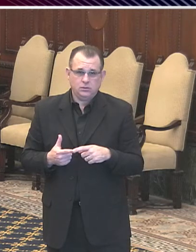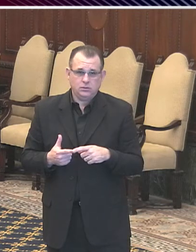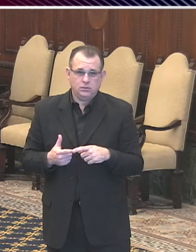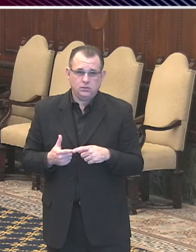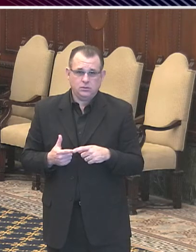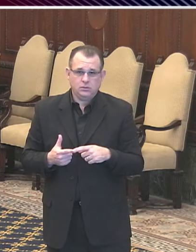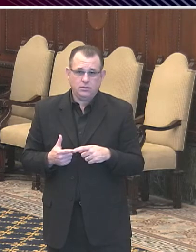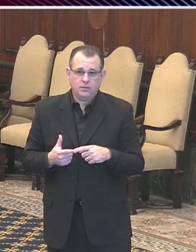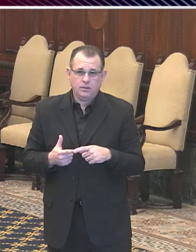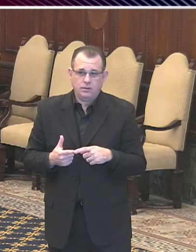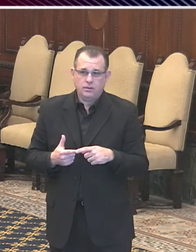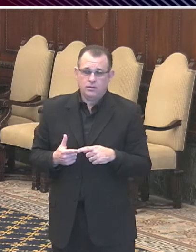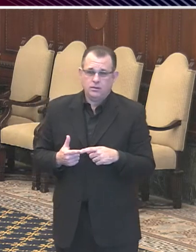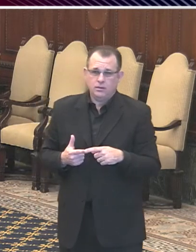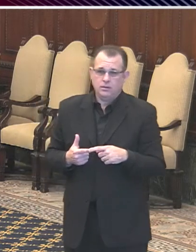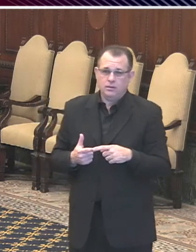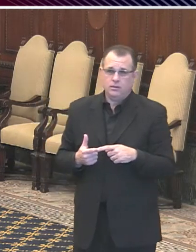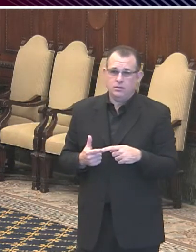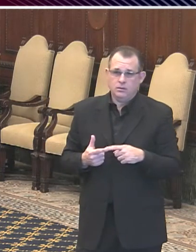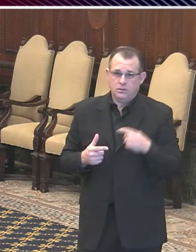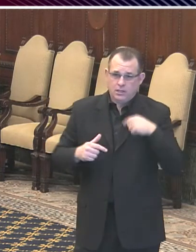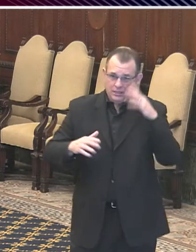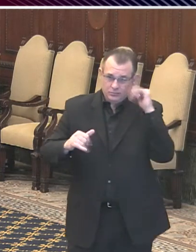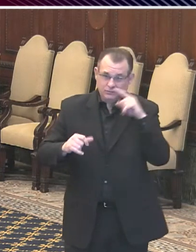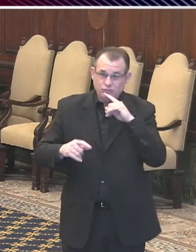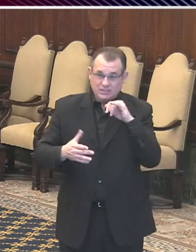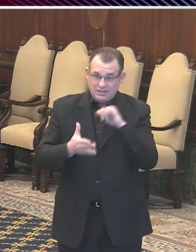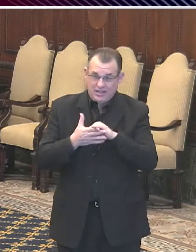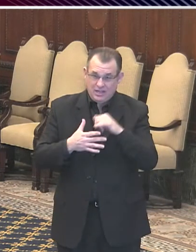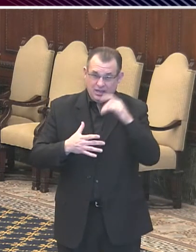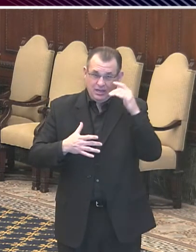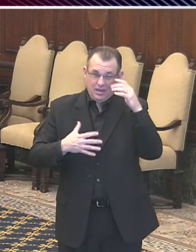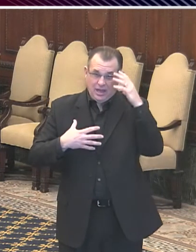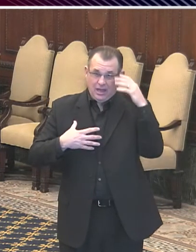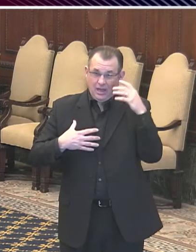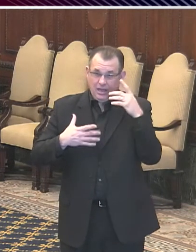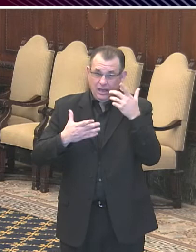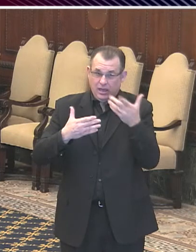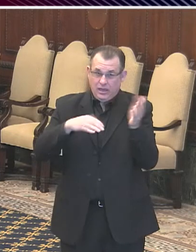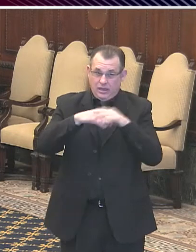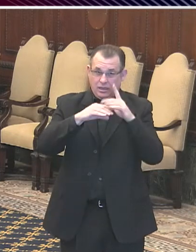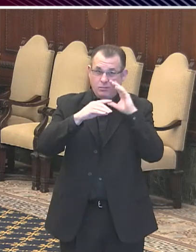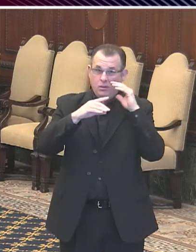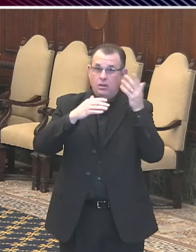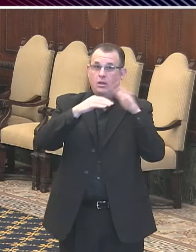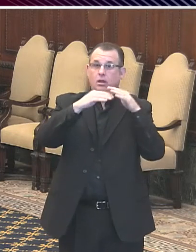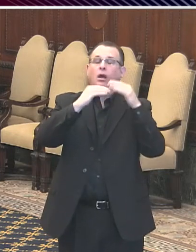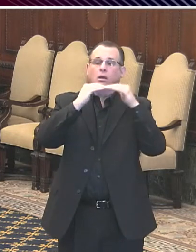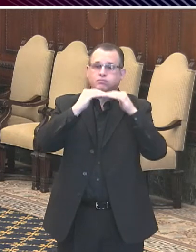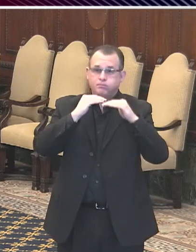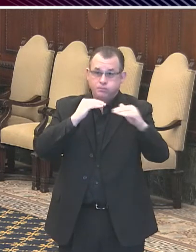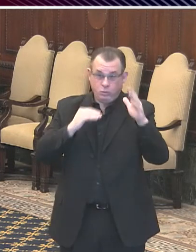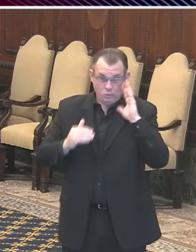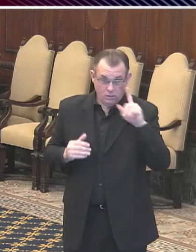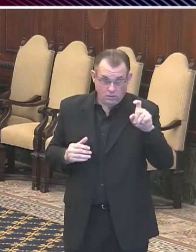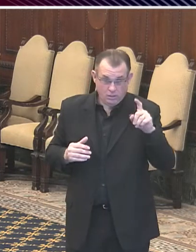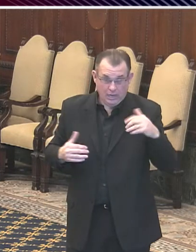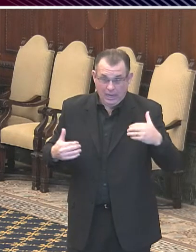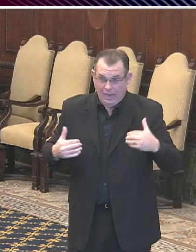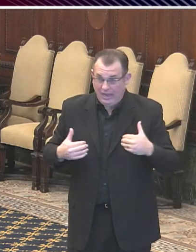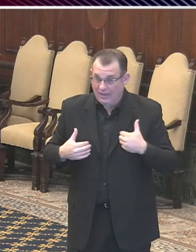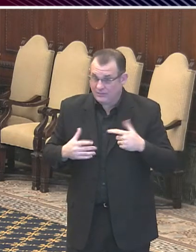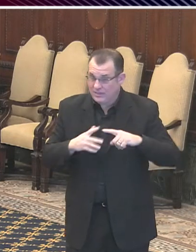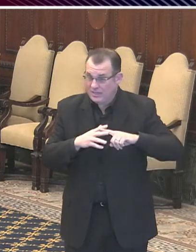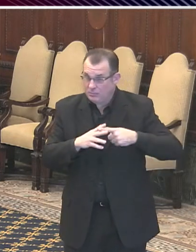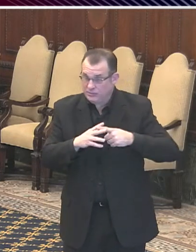expectation that we will reach a plateau. At that point, will there be any kind of emergency broadcast system implementation, or has it been talked